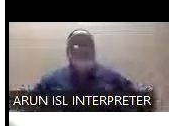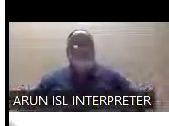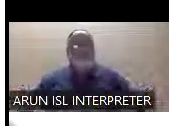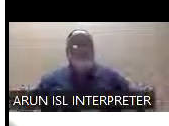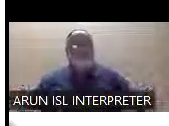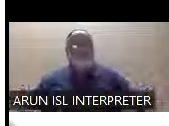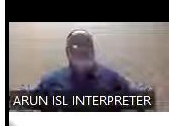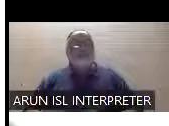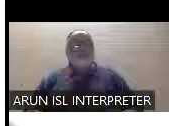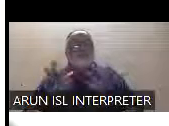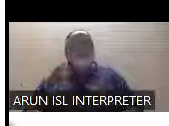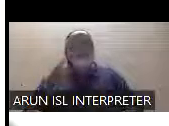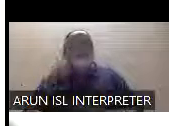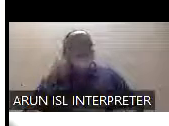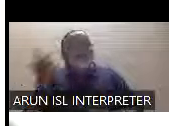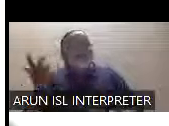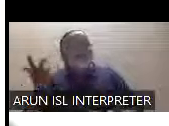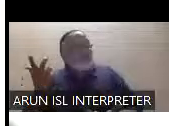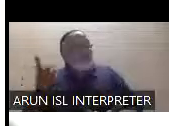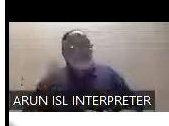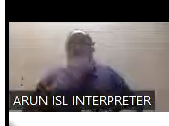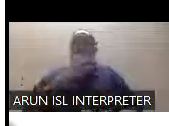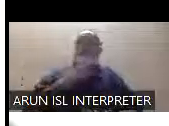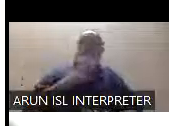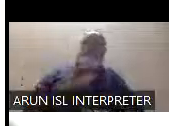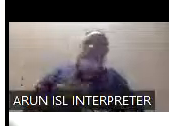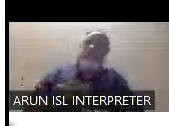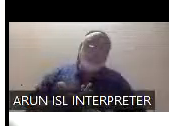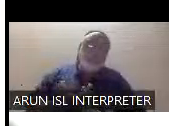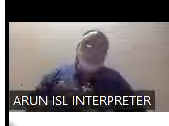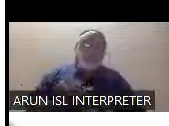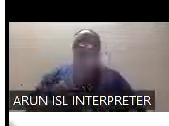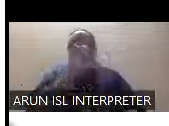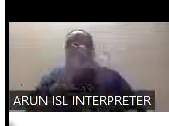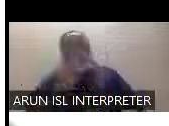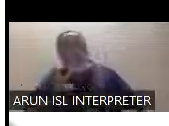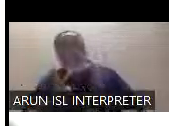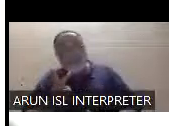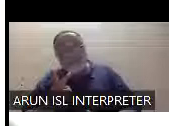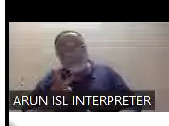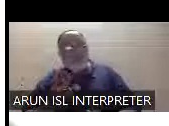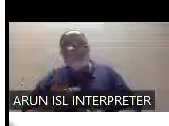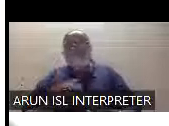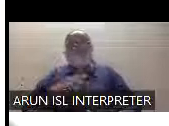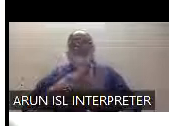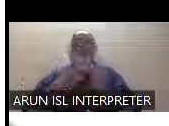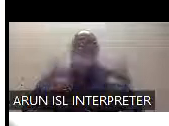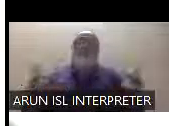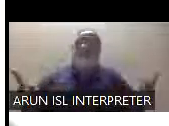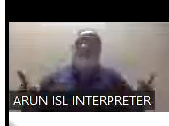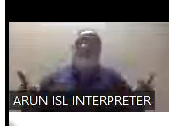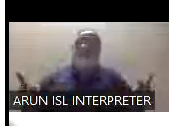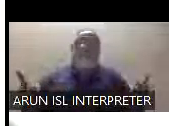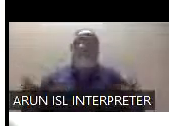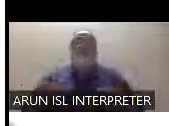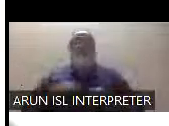non-ambulant. Ambulant is somebody who can walk, has some level of mobility, but they'll need some help or they will be a